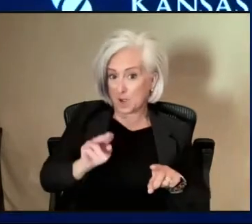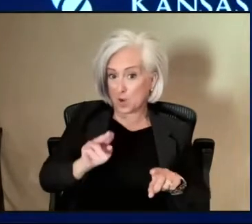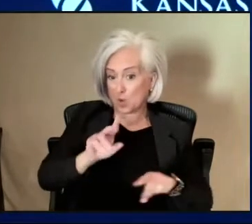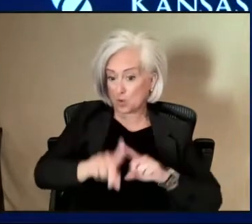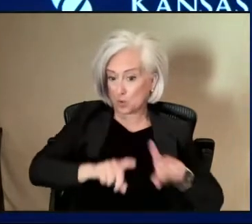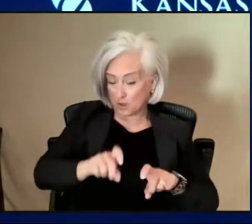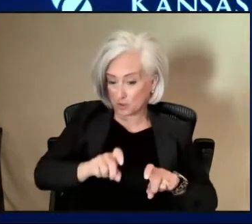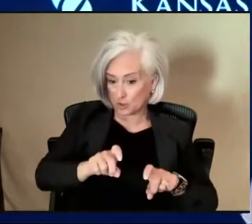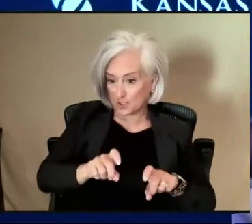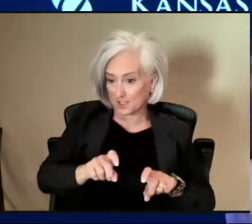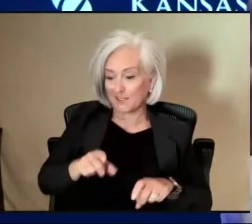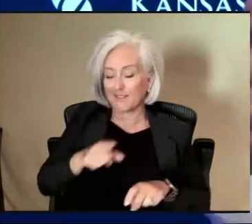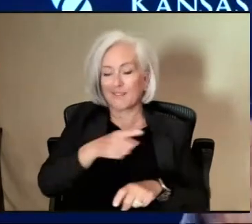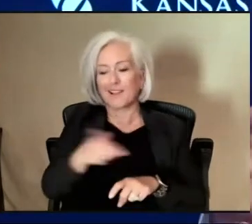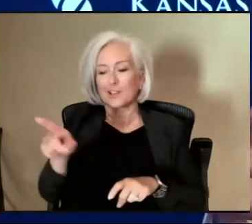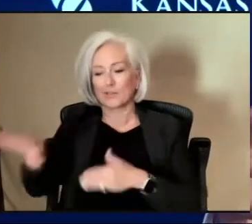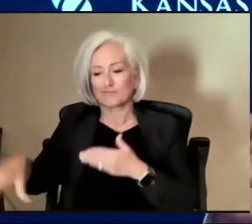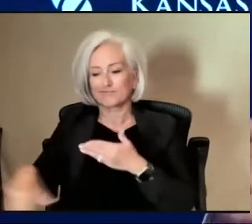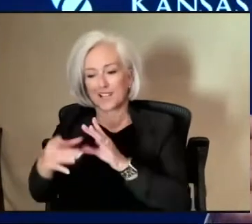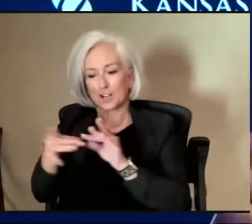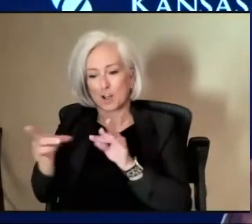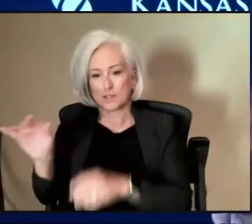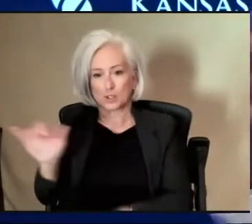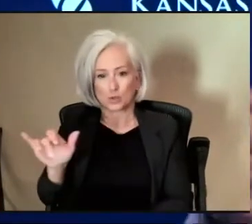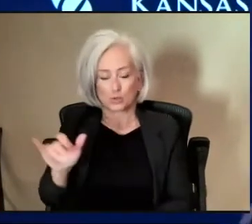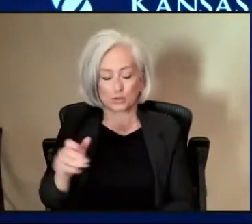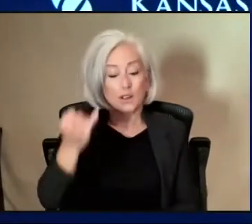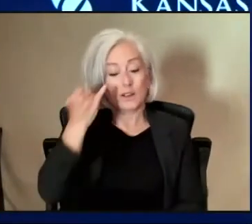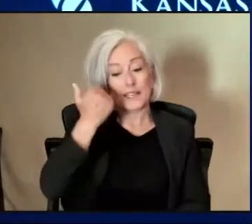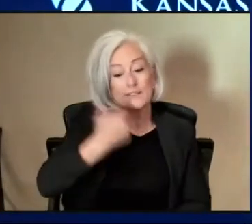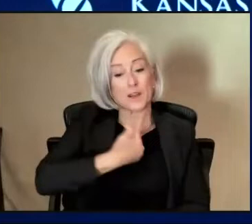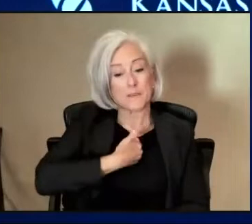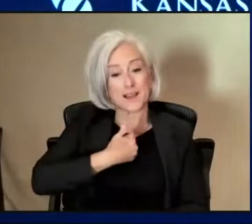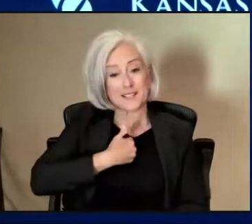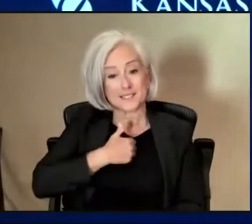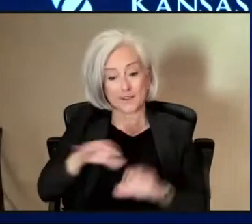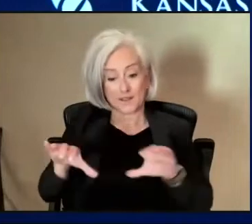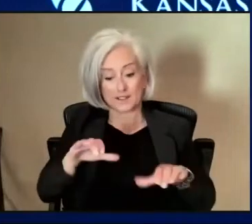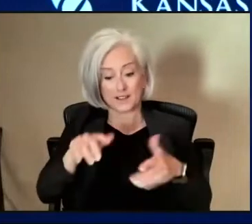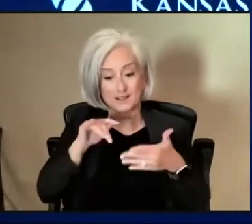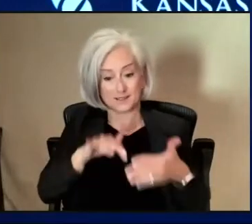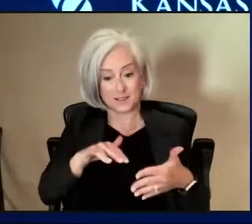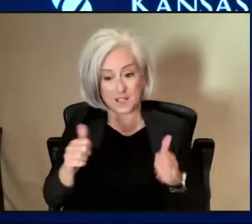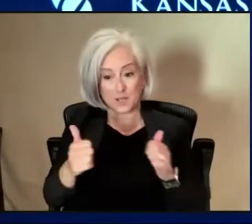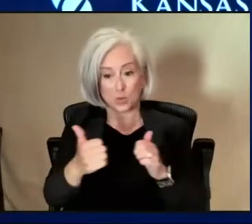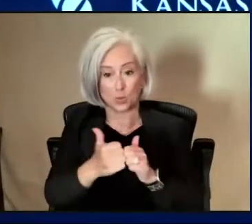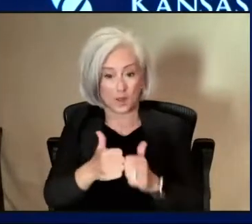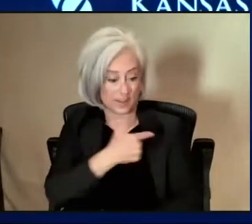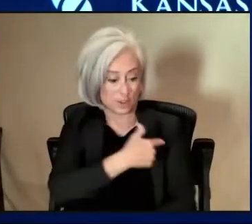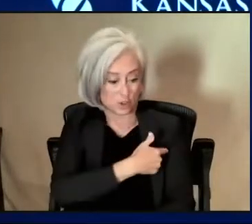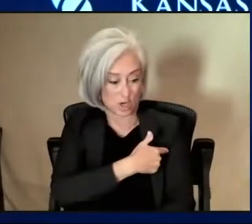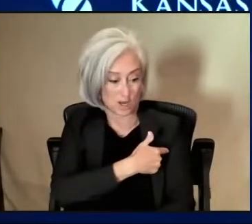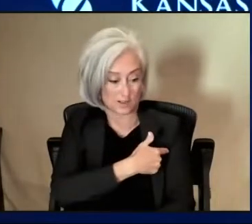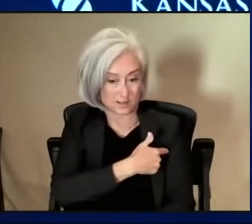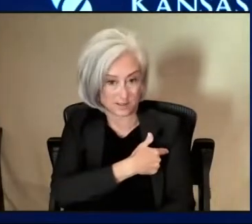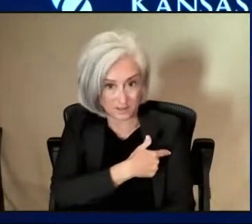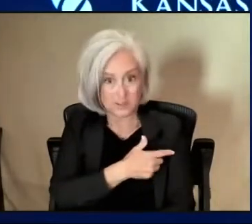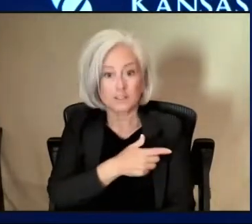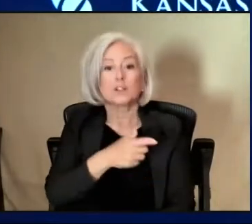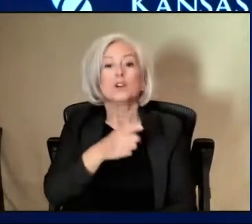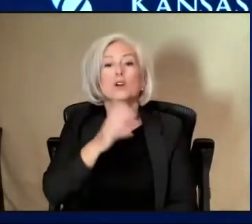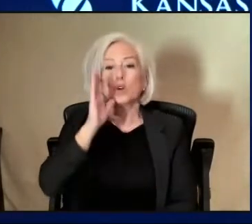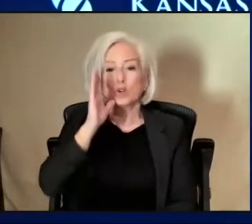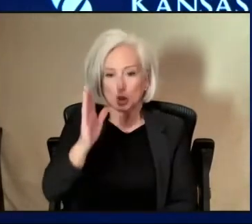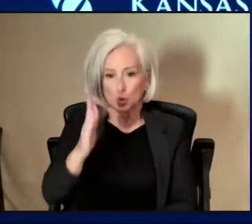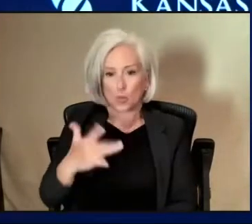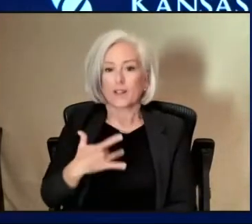reason is, when I do a study that has a shot, and I give you that shot, you're going to feel that shot for